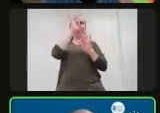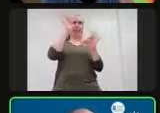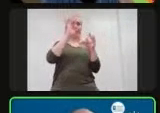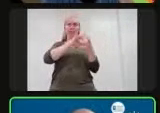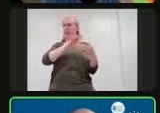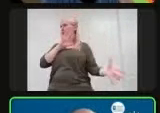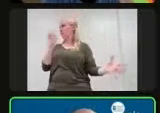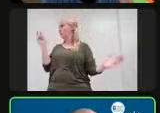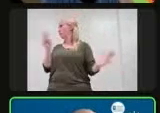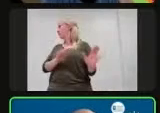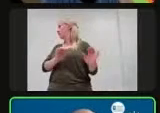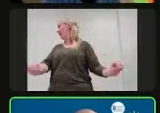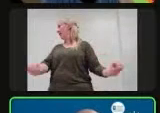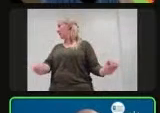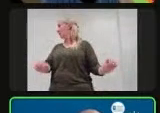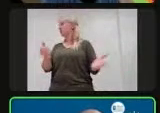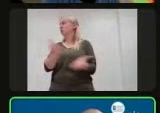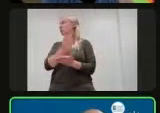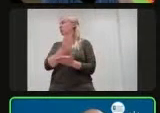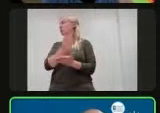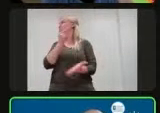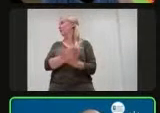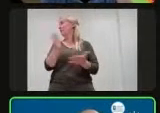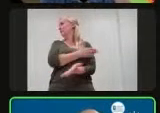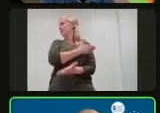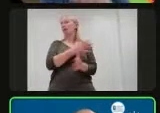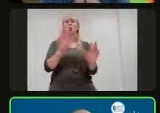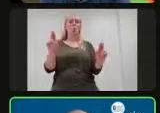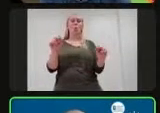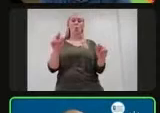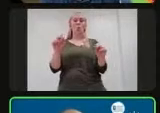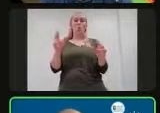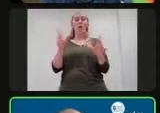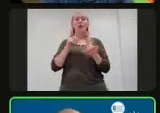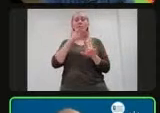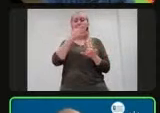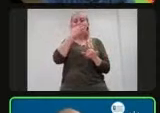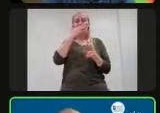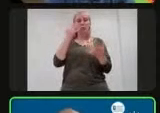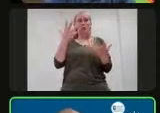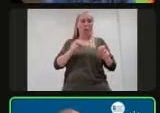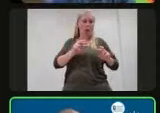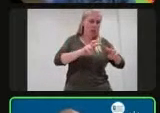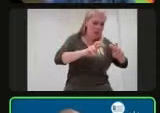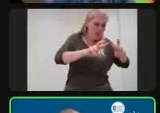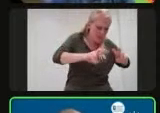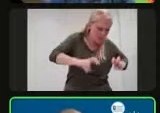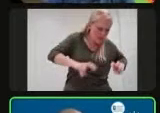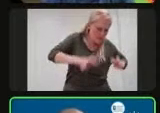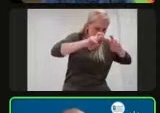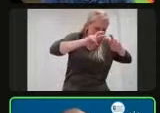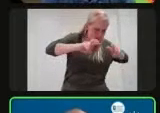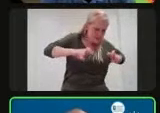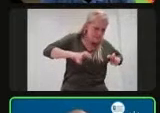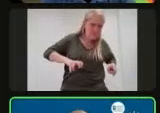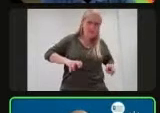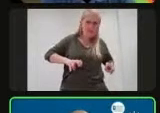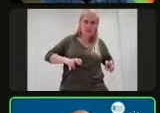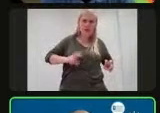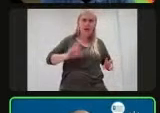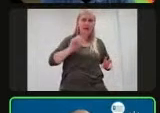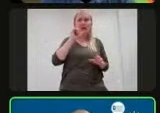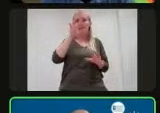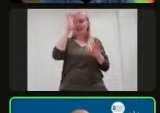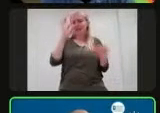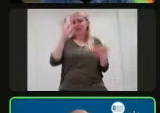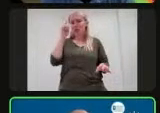even look at the book. We just approve it, whatever. We don't want to be there. And of course, we don't want to micromanage it either. It's not a decision for